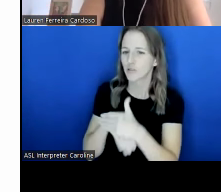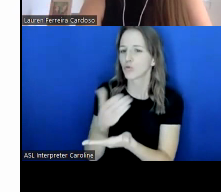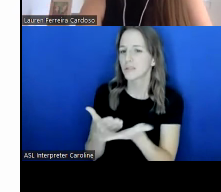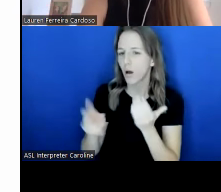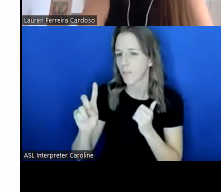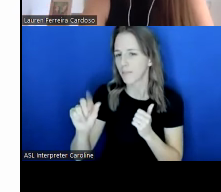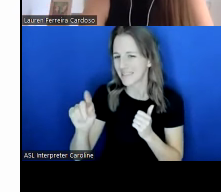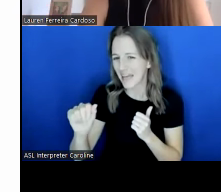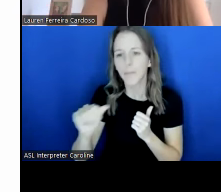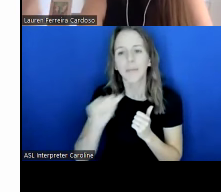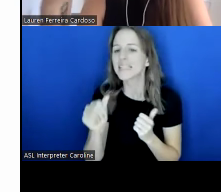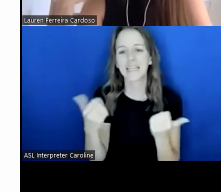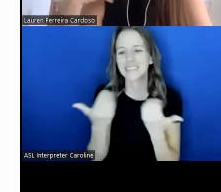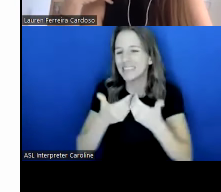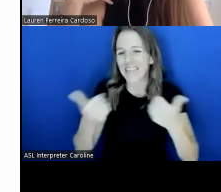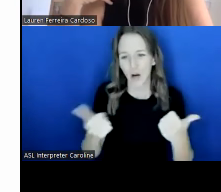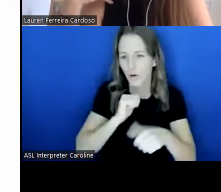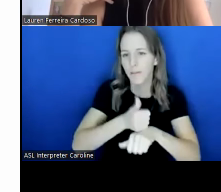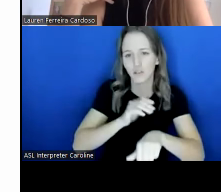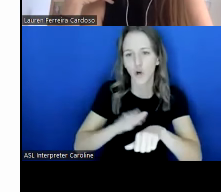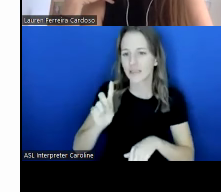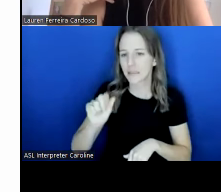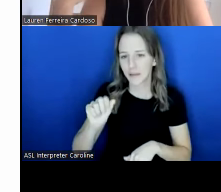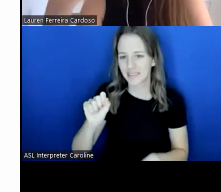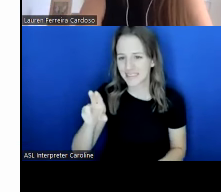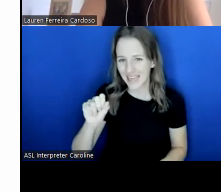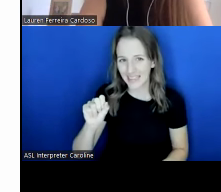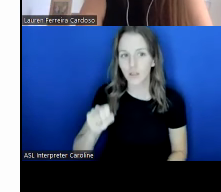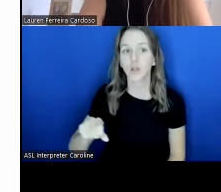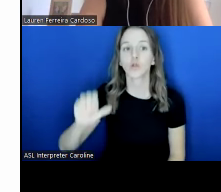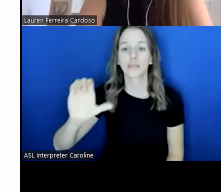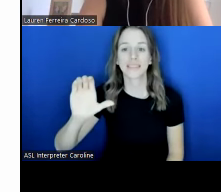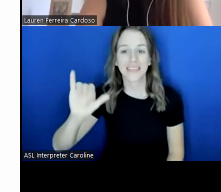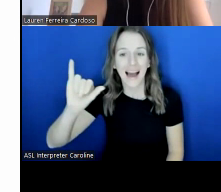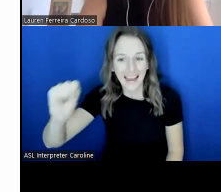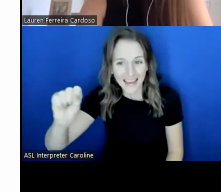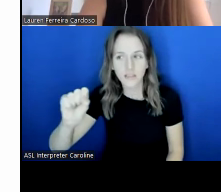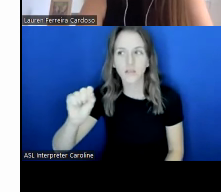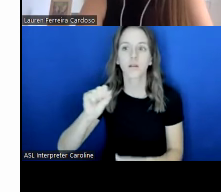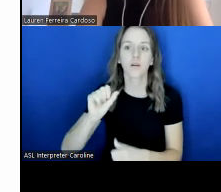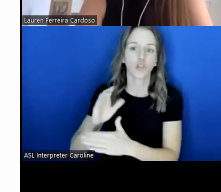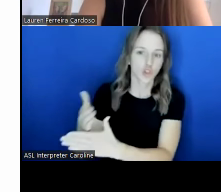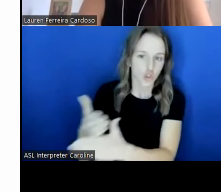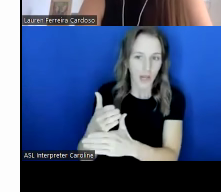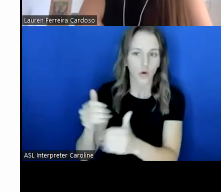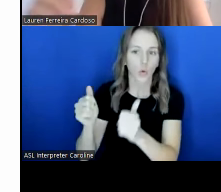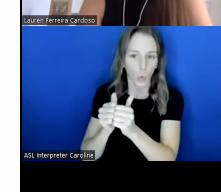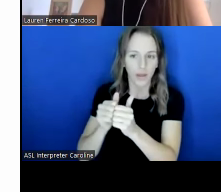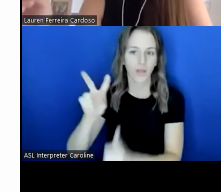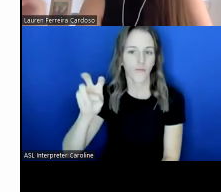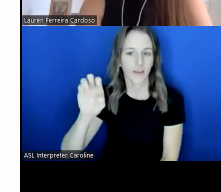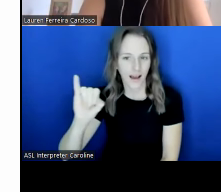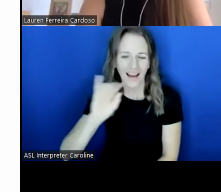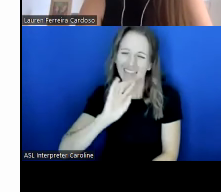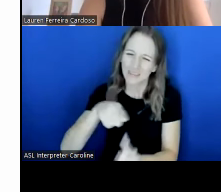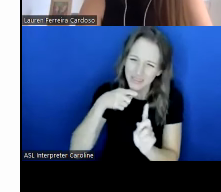disaggregated by disability status. And so CCIS was able to share with VEI the specific